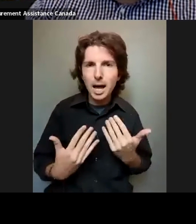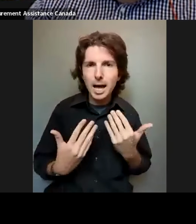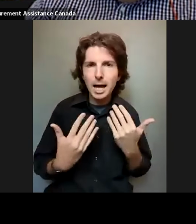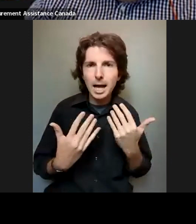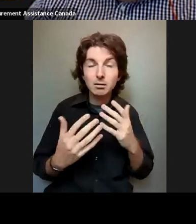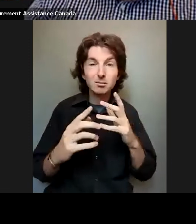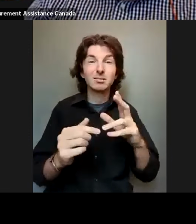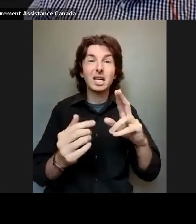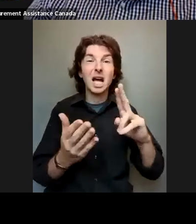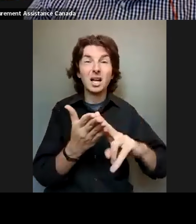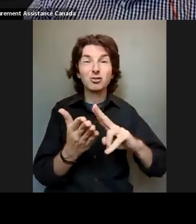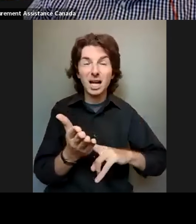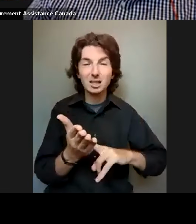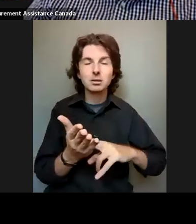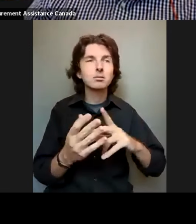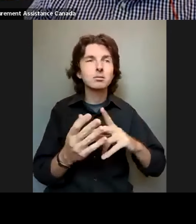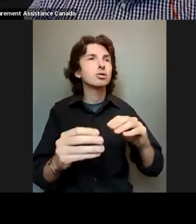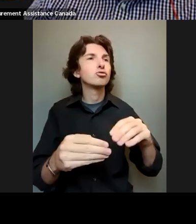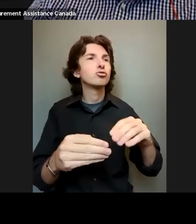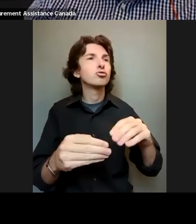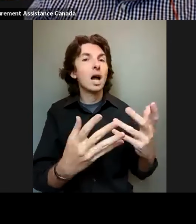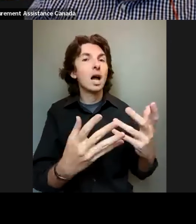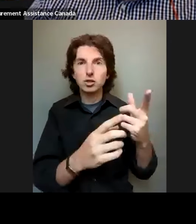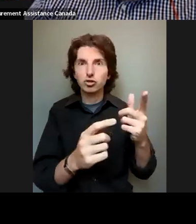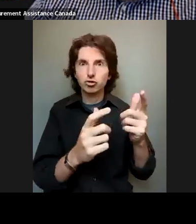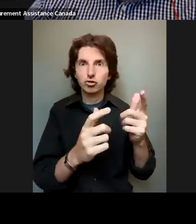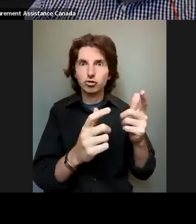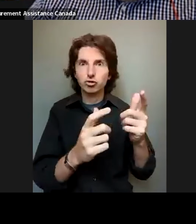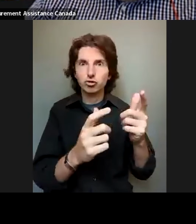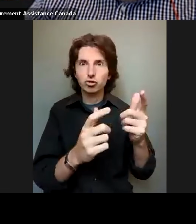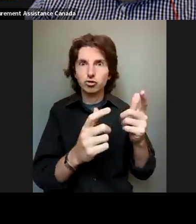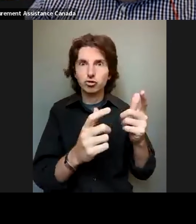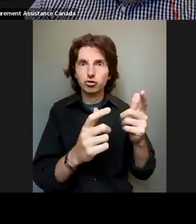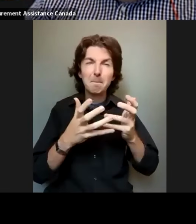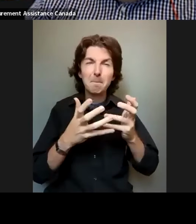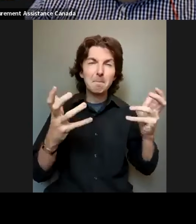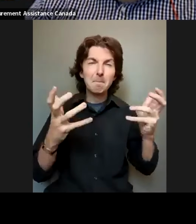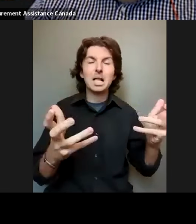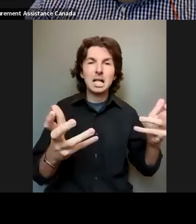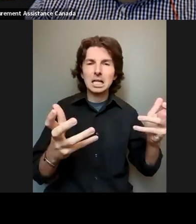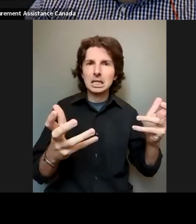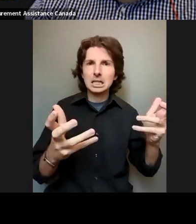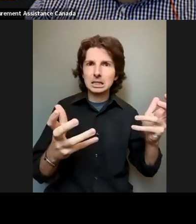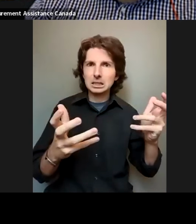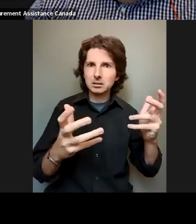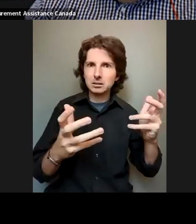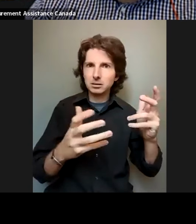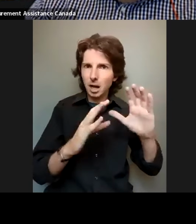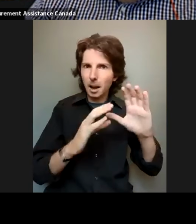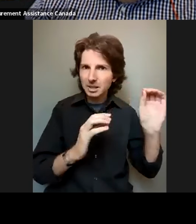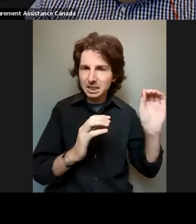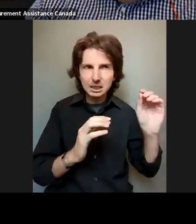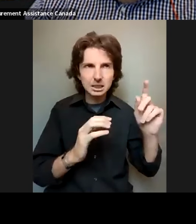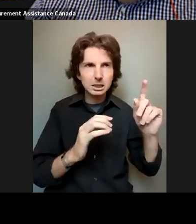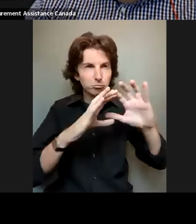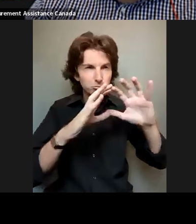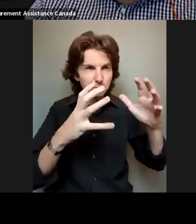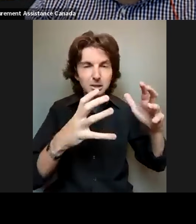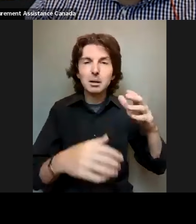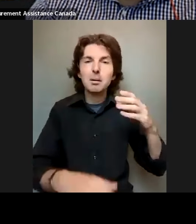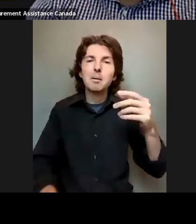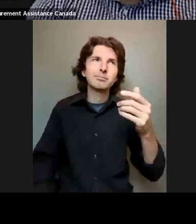literally given to large companies. And these are established companies. I think BGIS or Merck's or